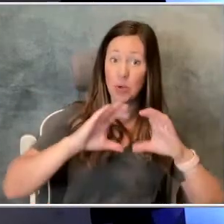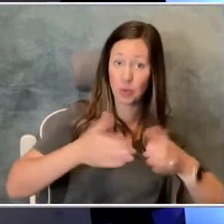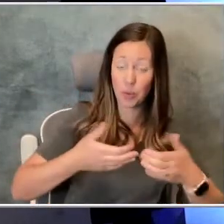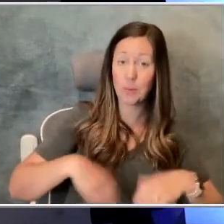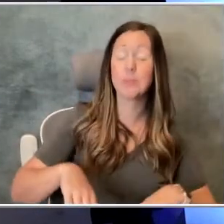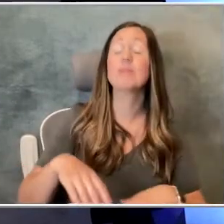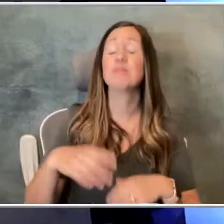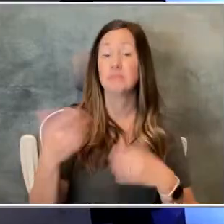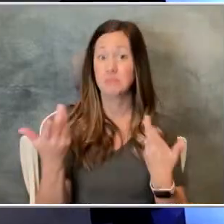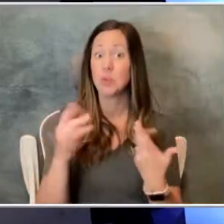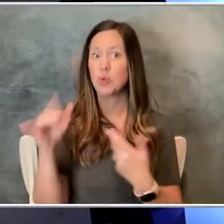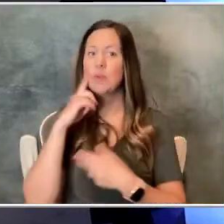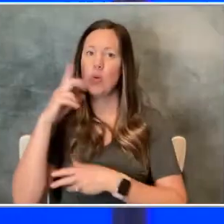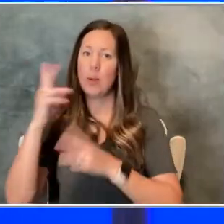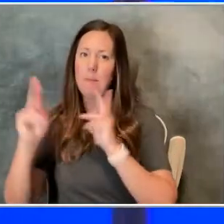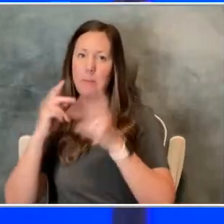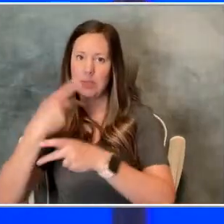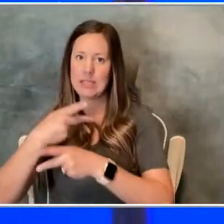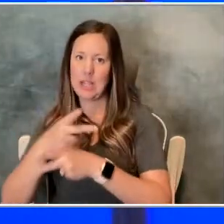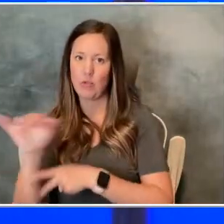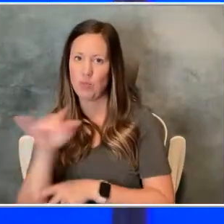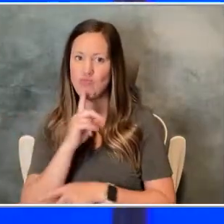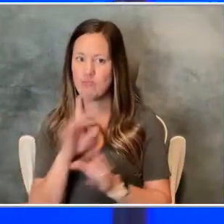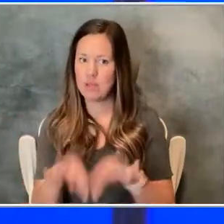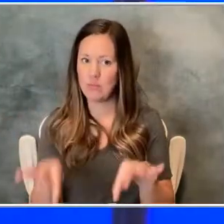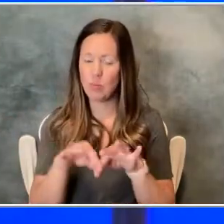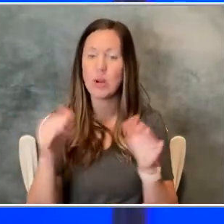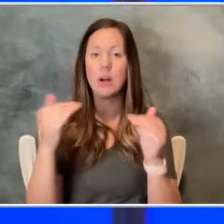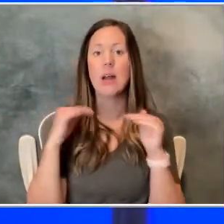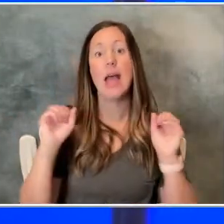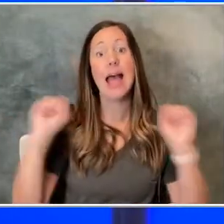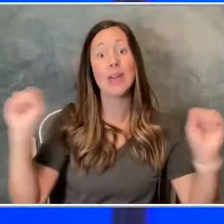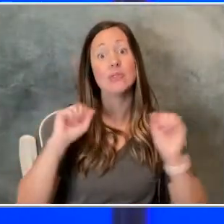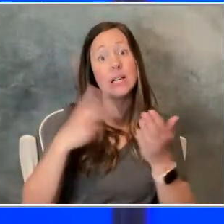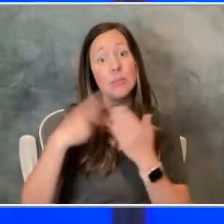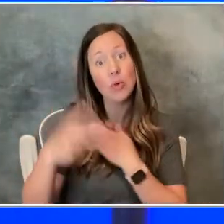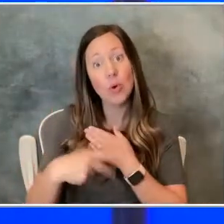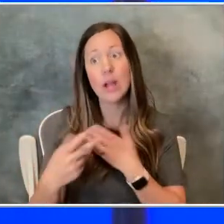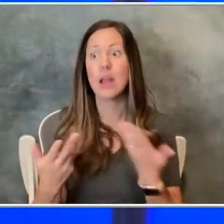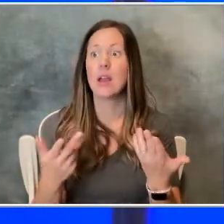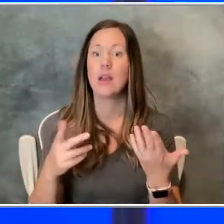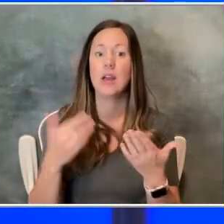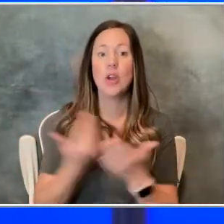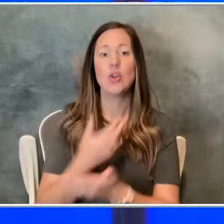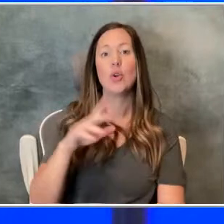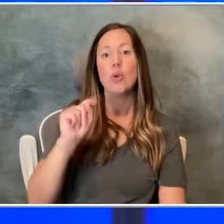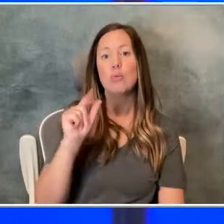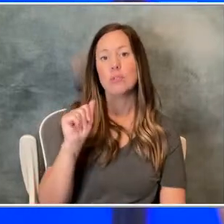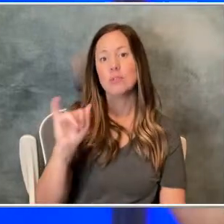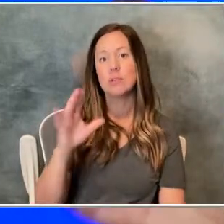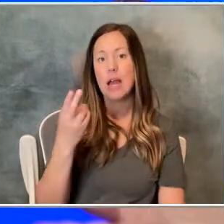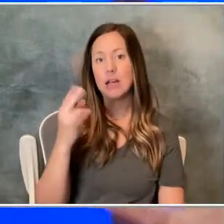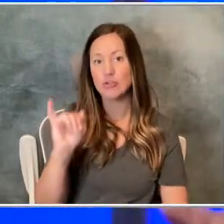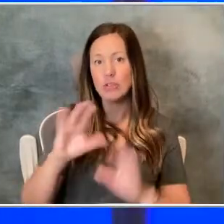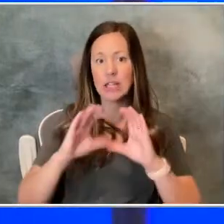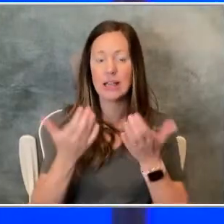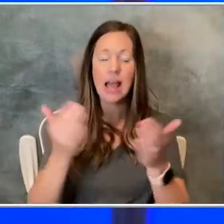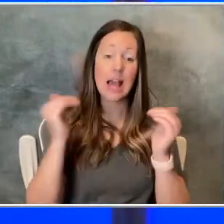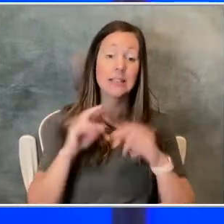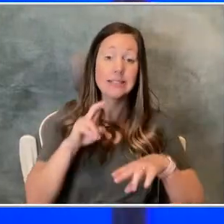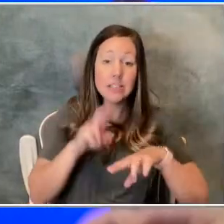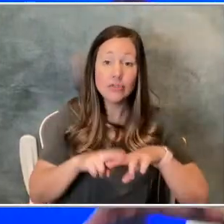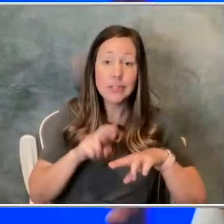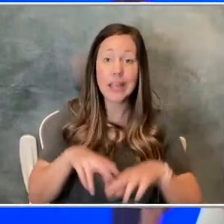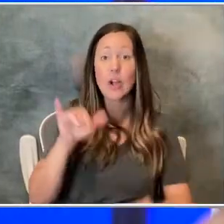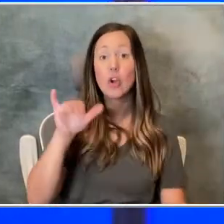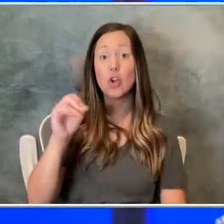groups, which is really important. But then there are exercise programs. They're starting a new Tai Chi class. There's chair yoga. There are all kinds of things. And not